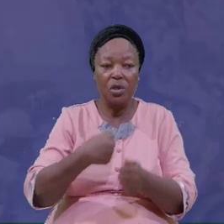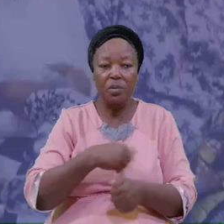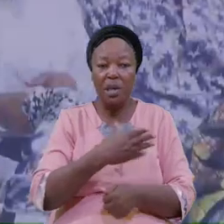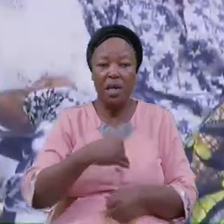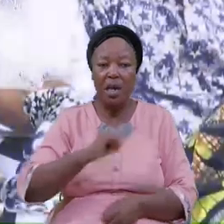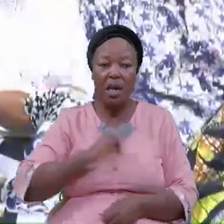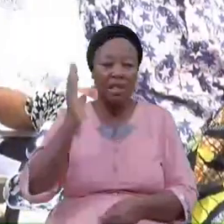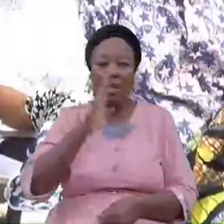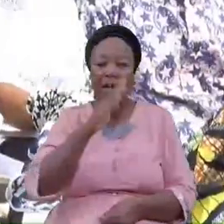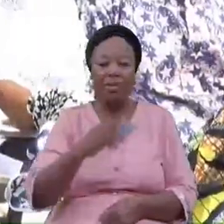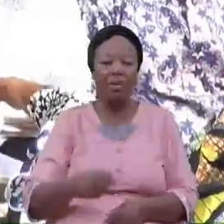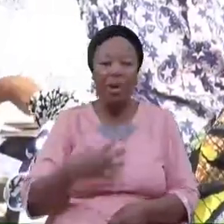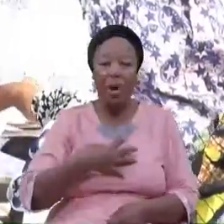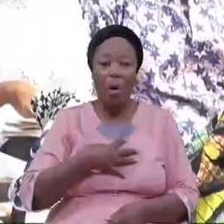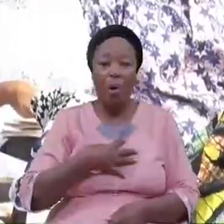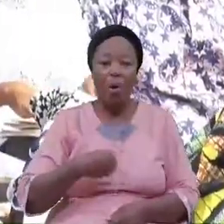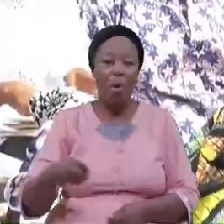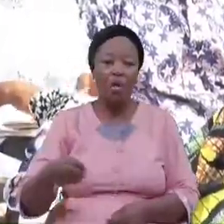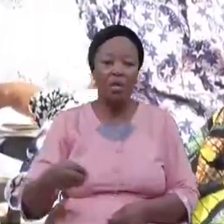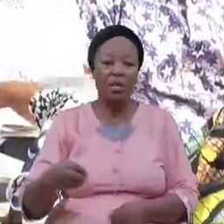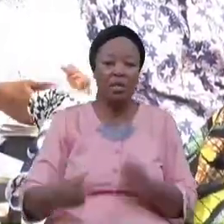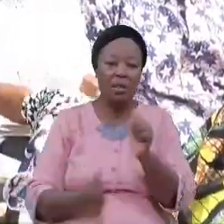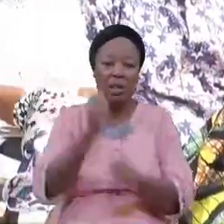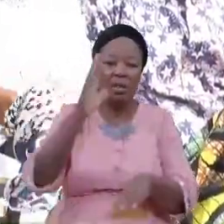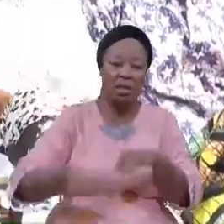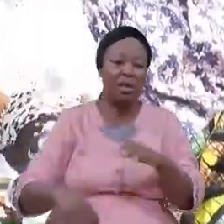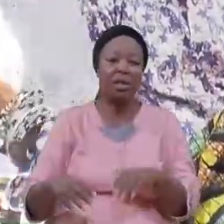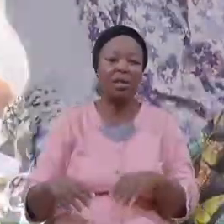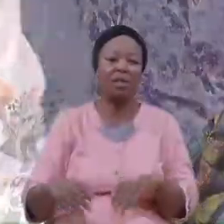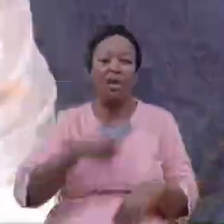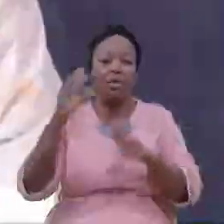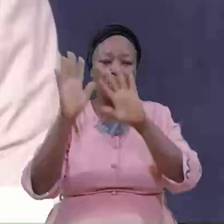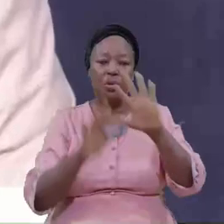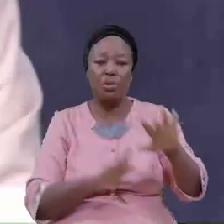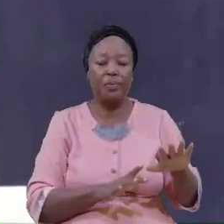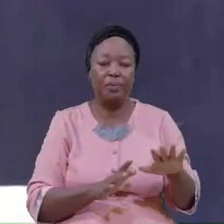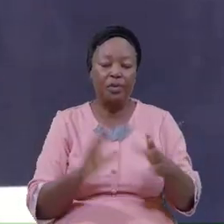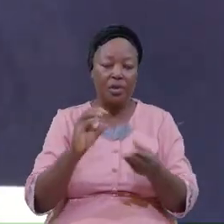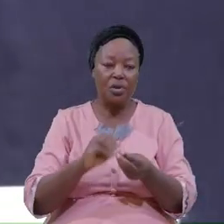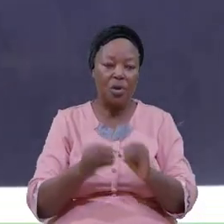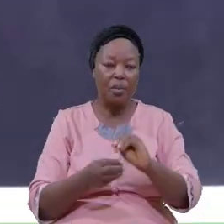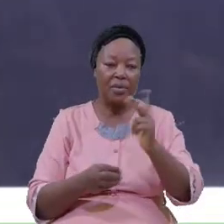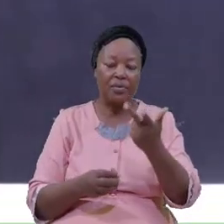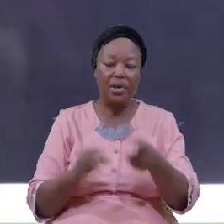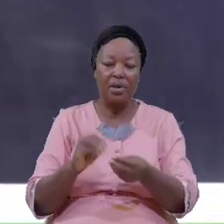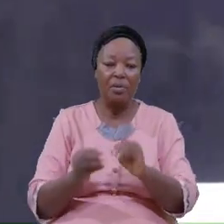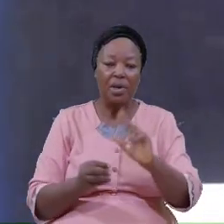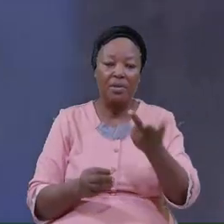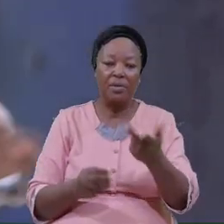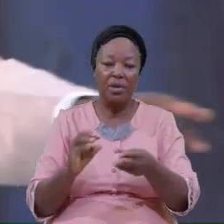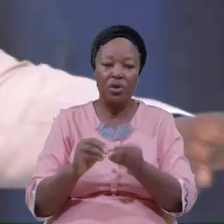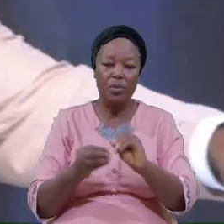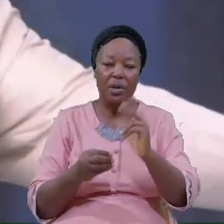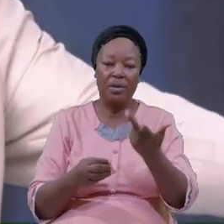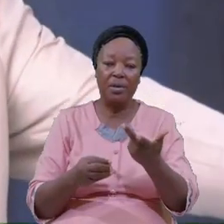serai pur. Lave-moi, je serai plus blanc que la neige. Look at number 3 here. Troisième élément dans le premier number point. 3